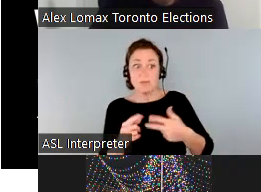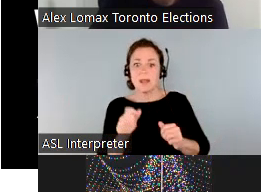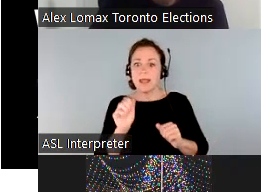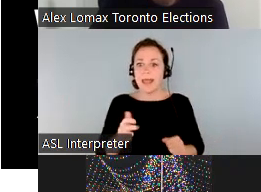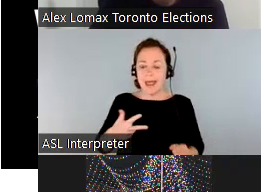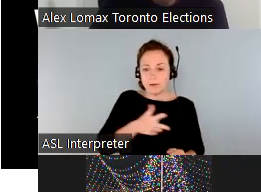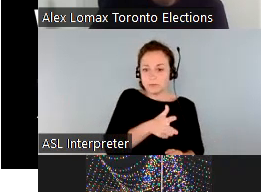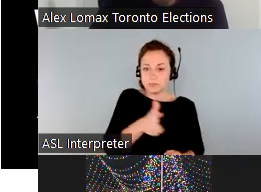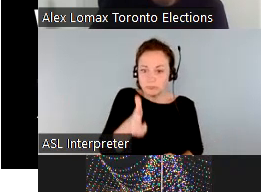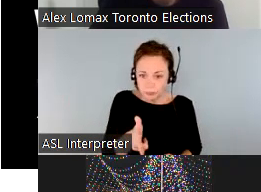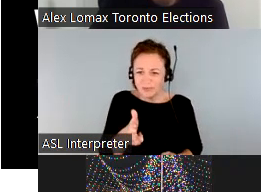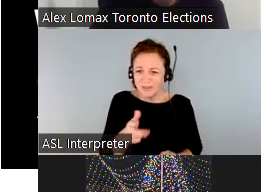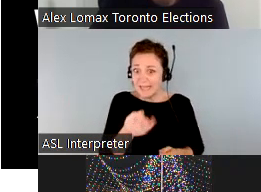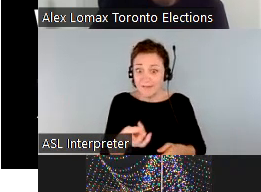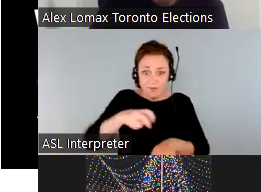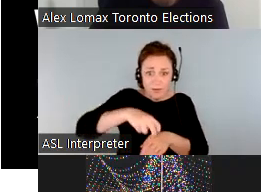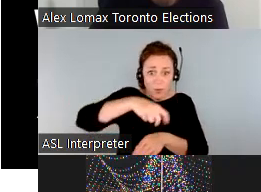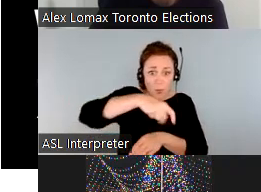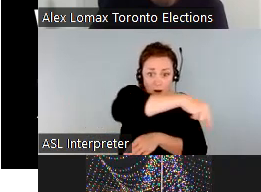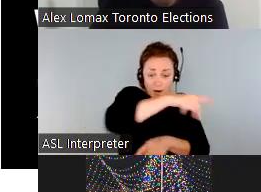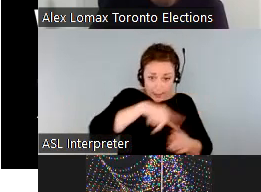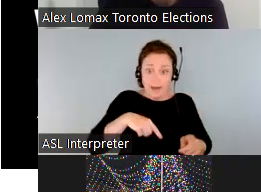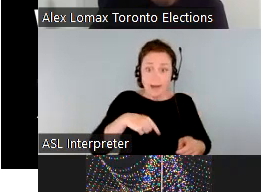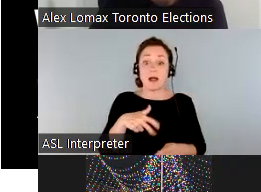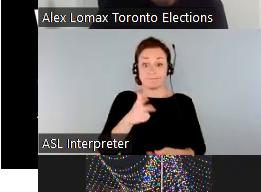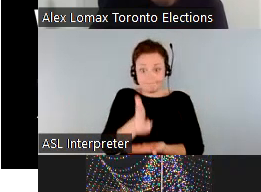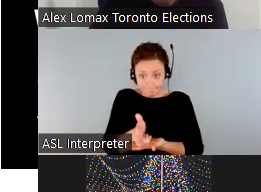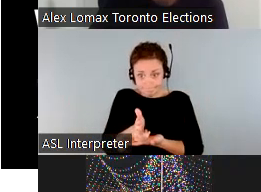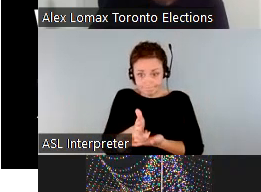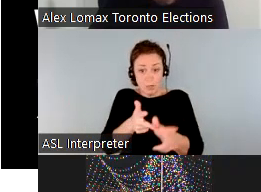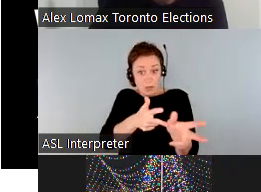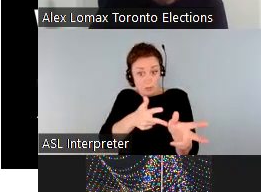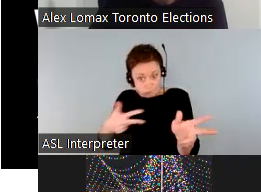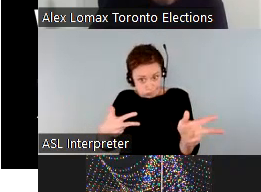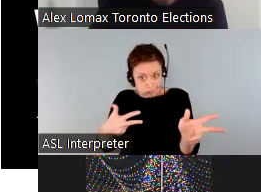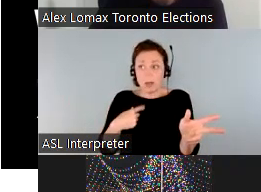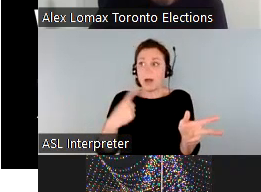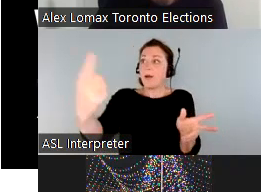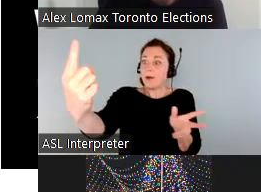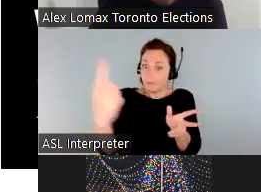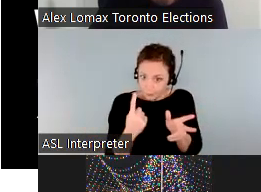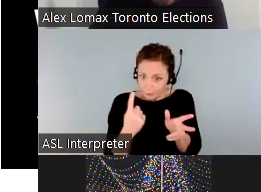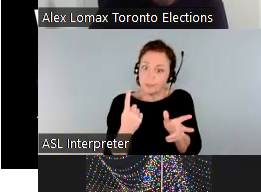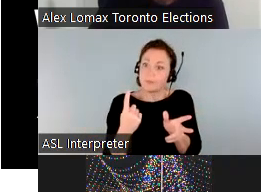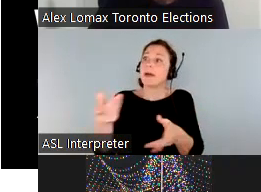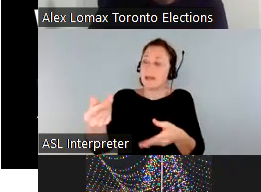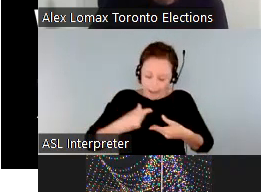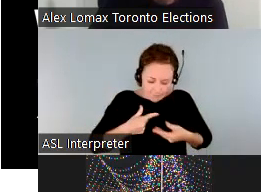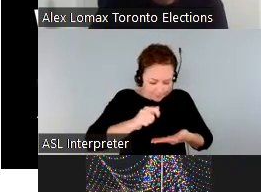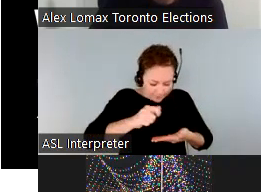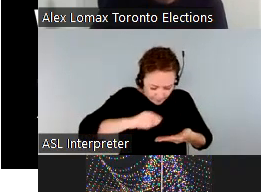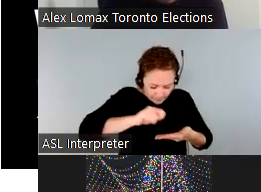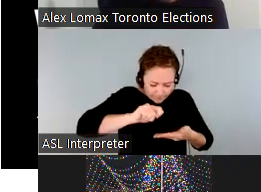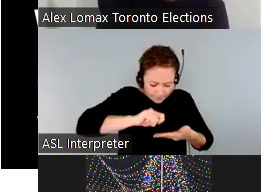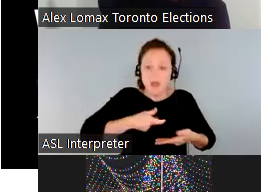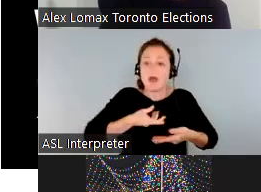inside the voting place, you can request to have your ballot brought to your vehicle outside of the building or to another area within the voting place. A friend